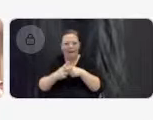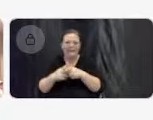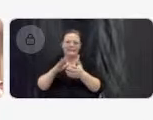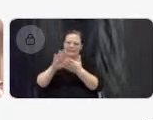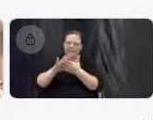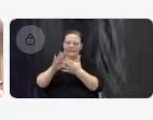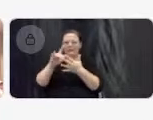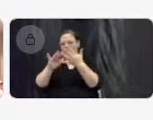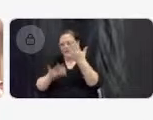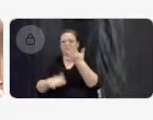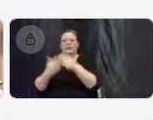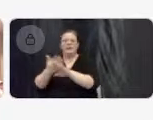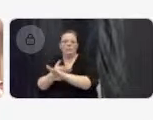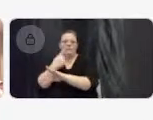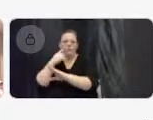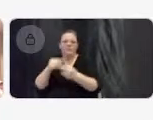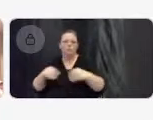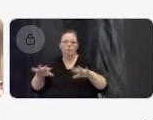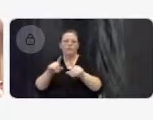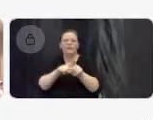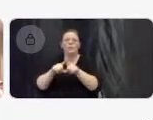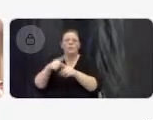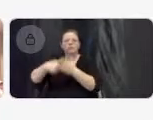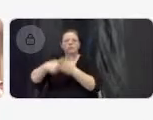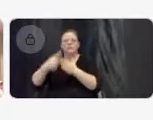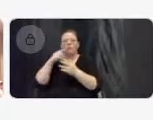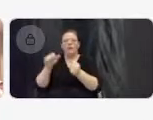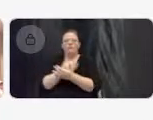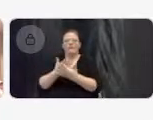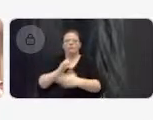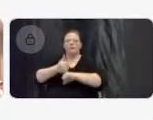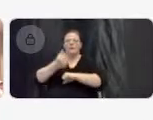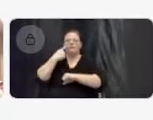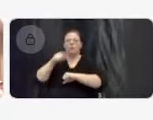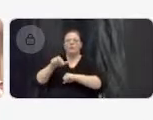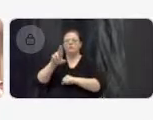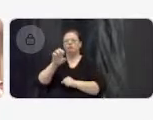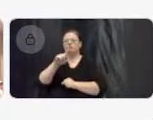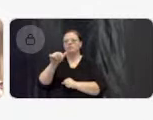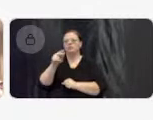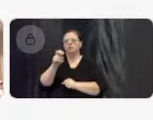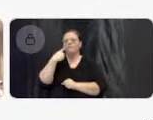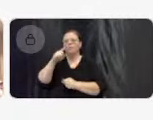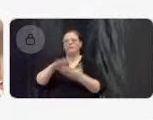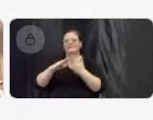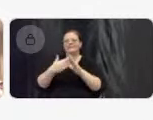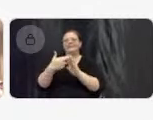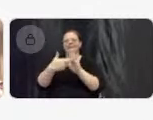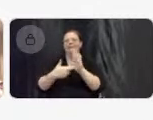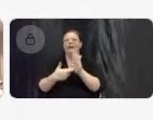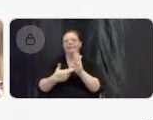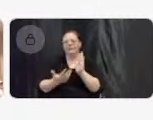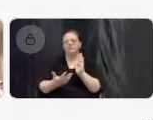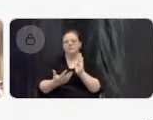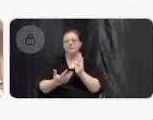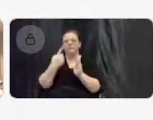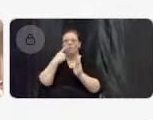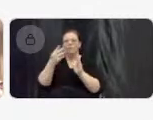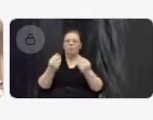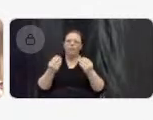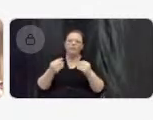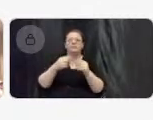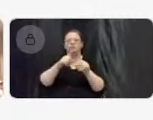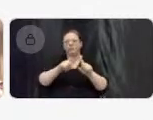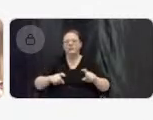ongoing improvements to the property, as well as the cost to get everything needed for the rezoning per the city guidelines, property surveys,